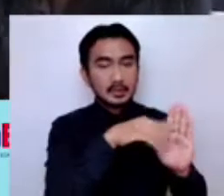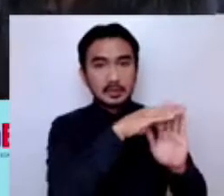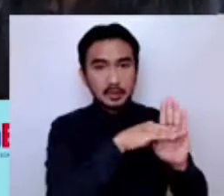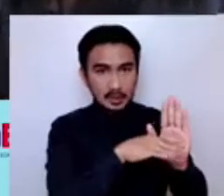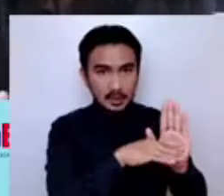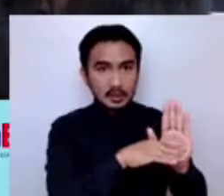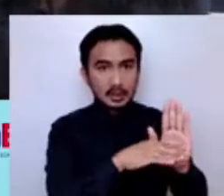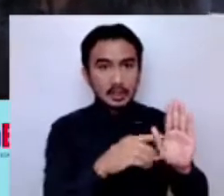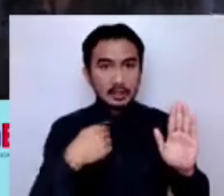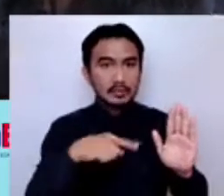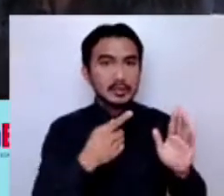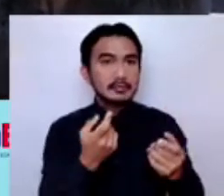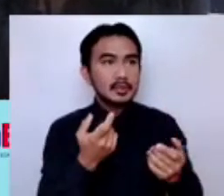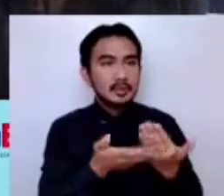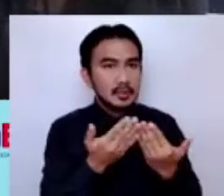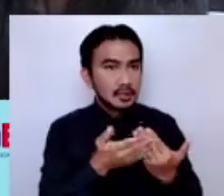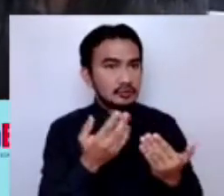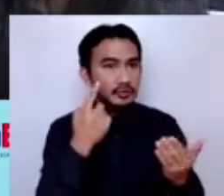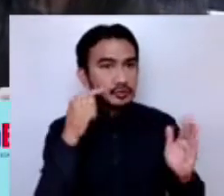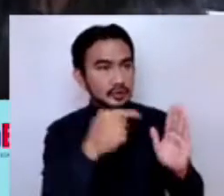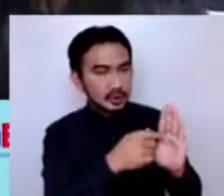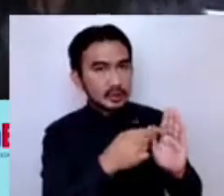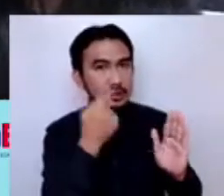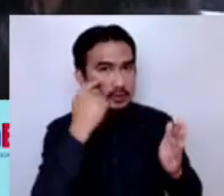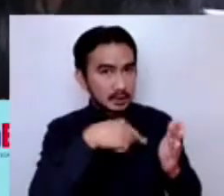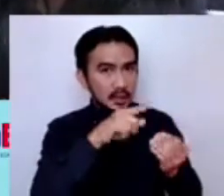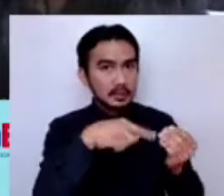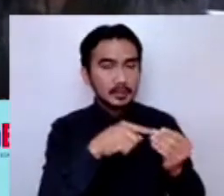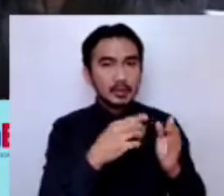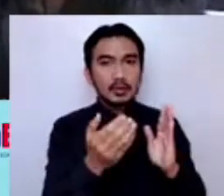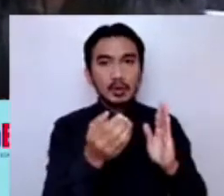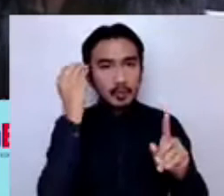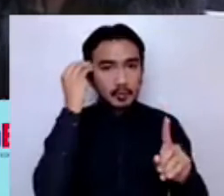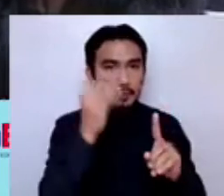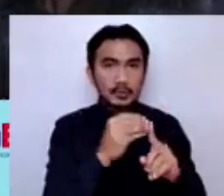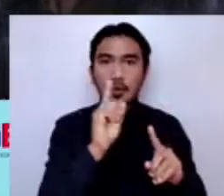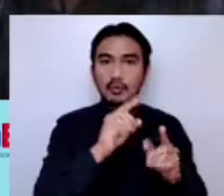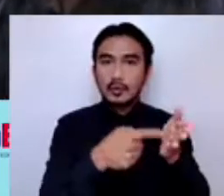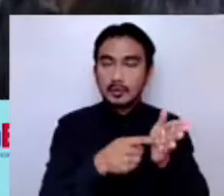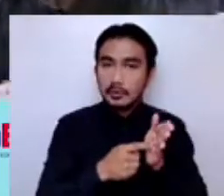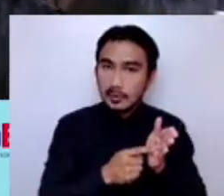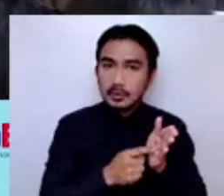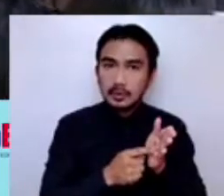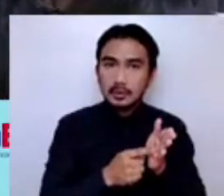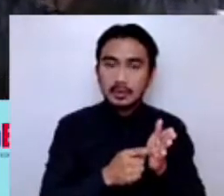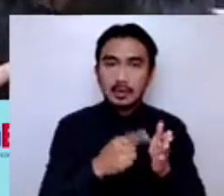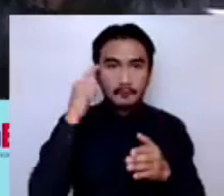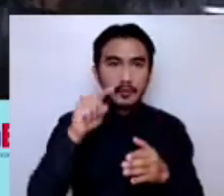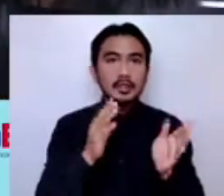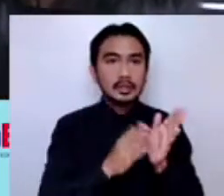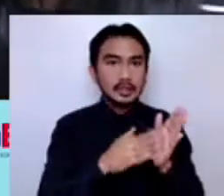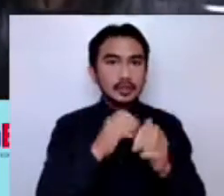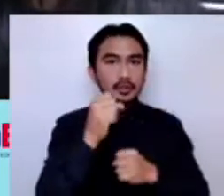out all the indicators that will be required or set for a specific school year in the next